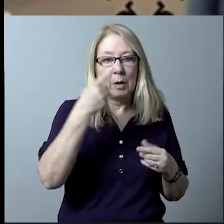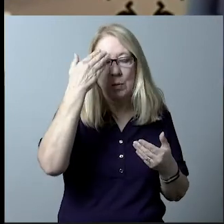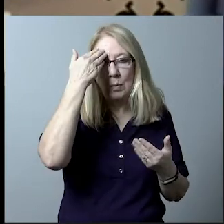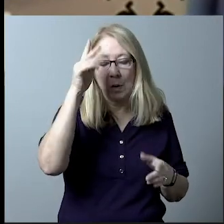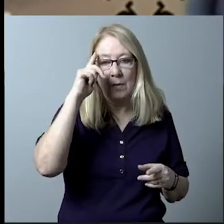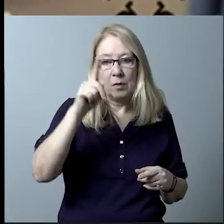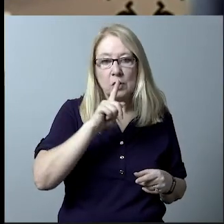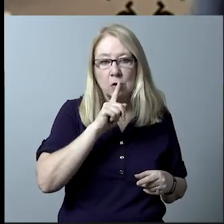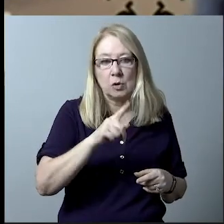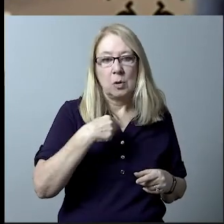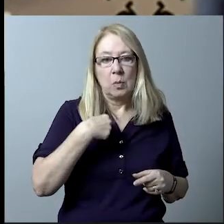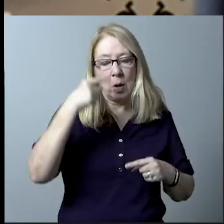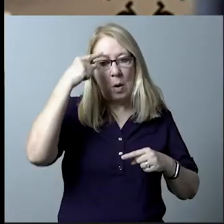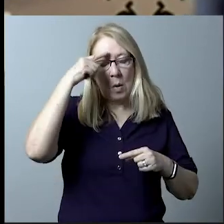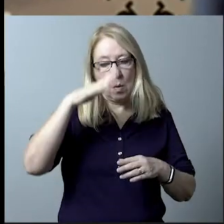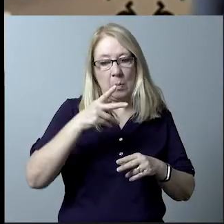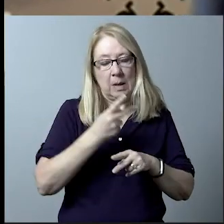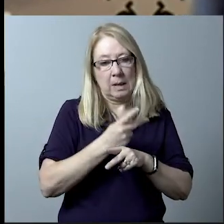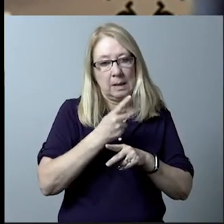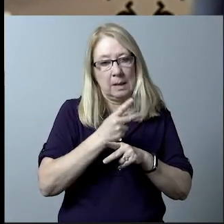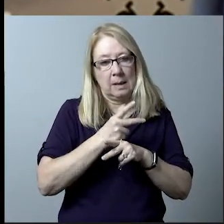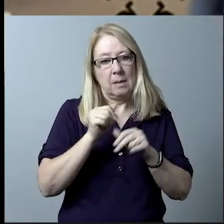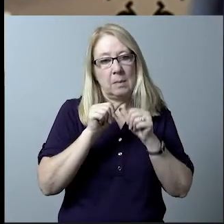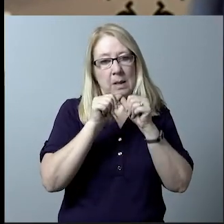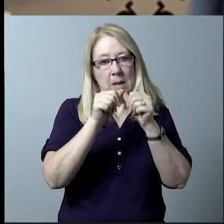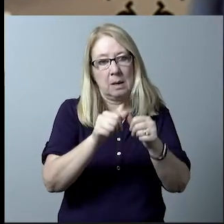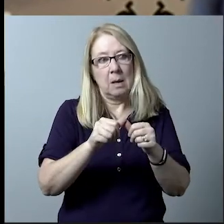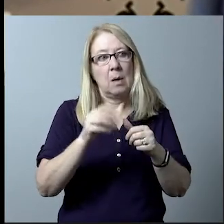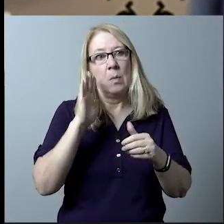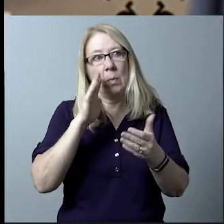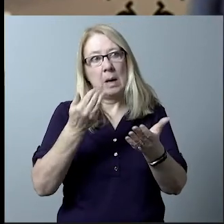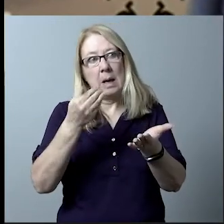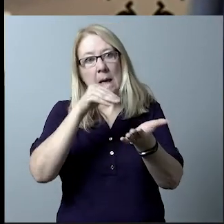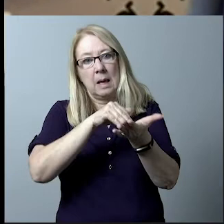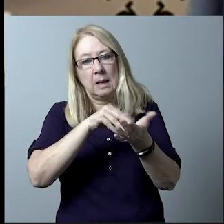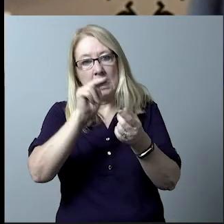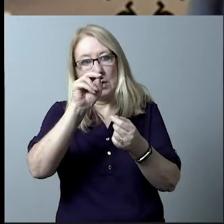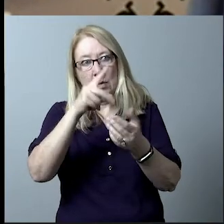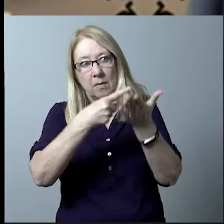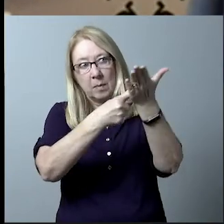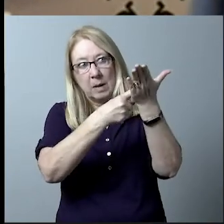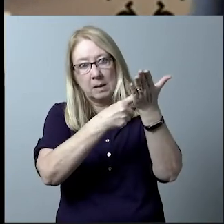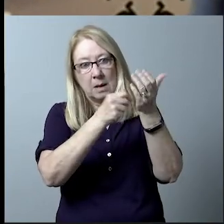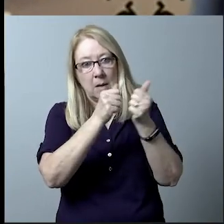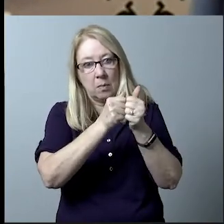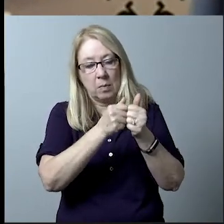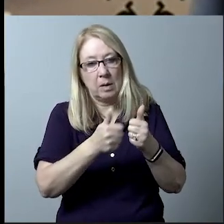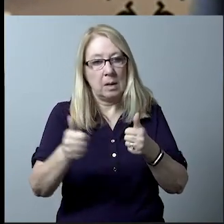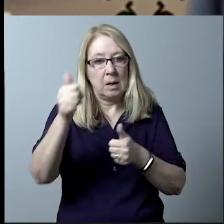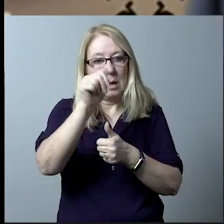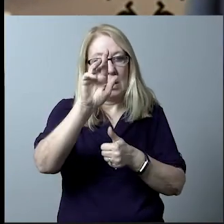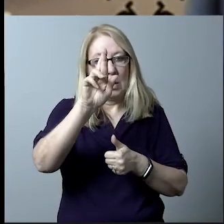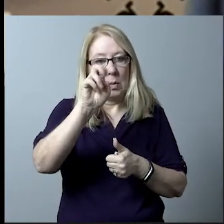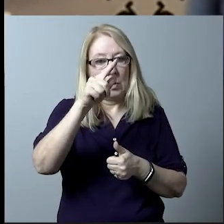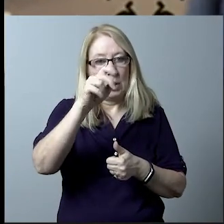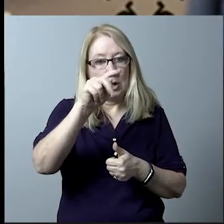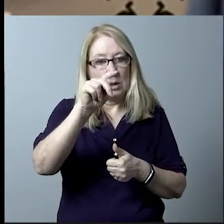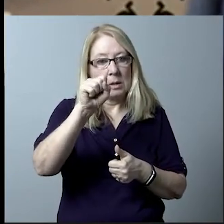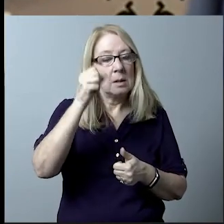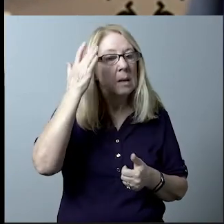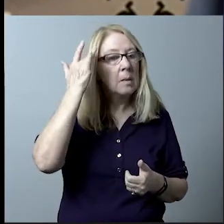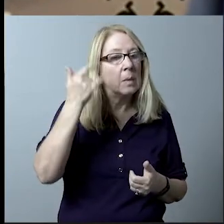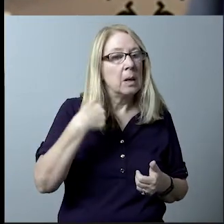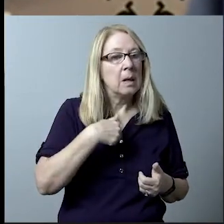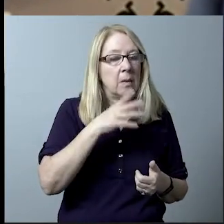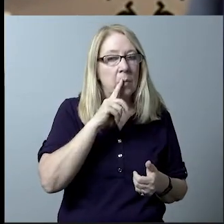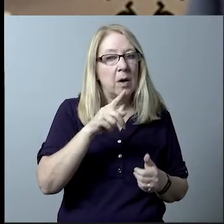take anything for firm. So we hope to take this forward to the Regents in November and work through the president,